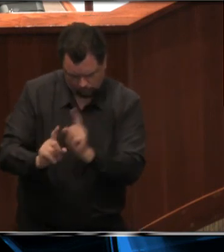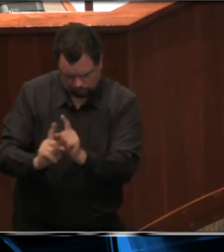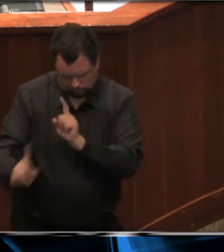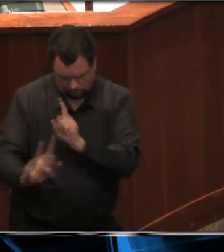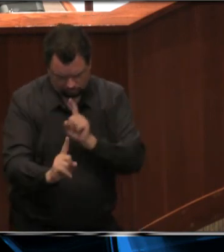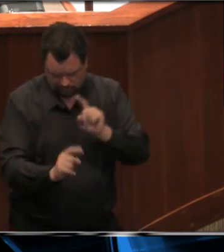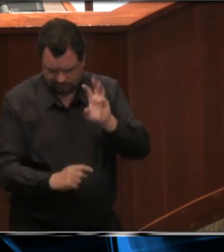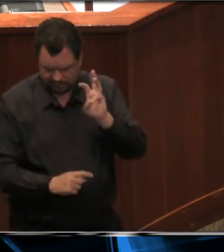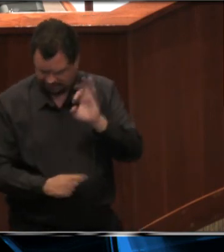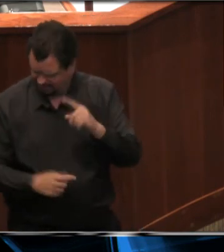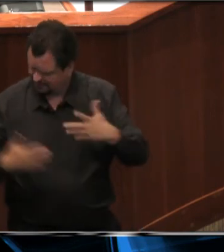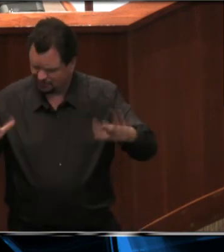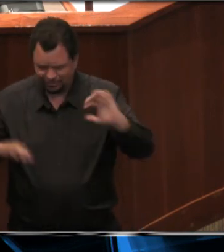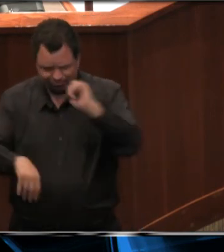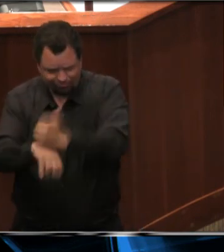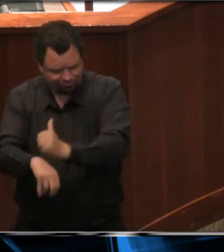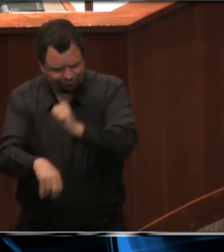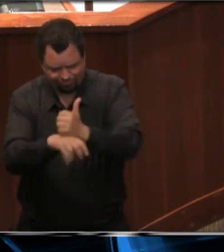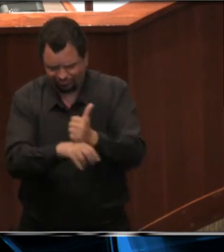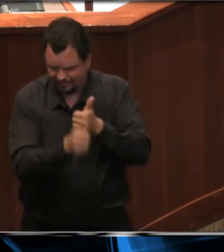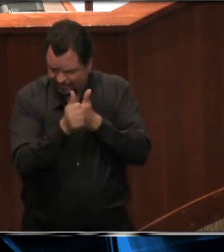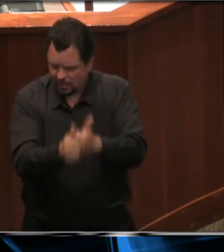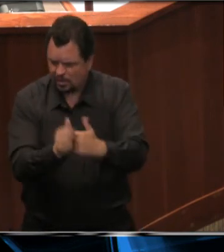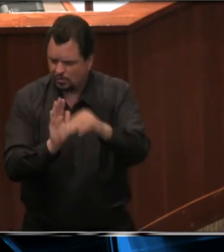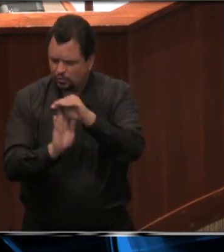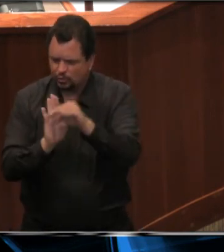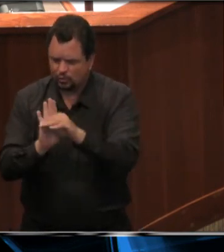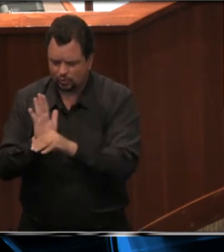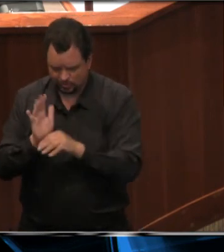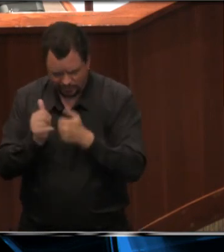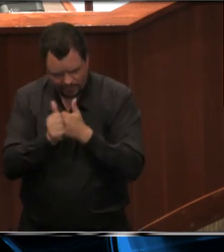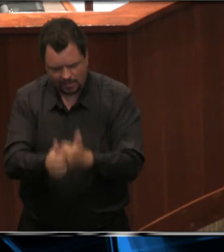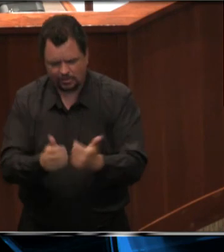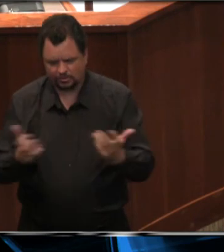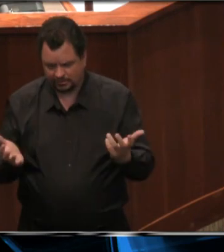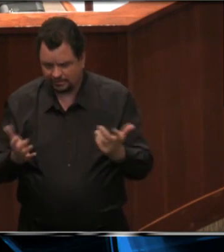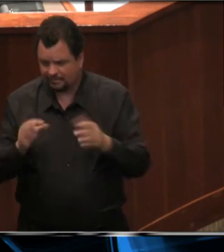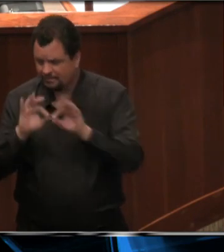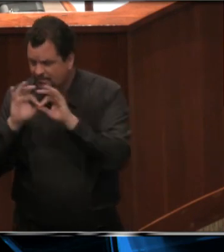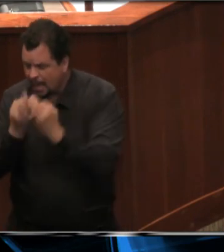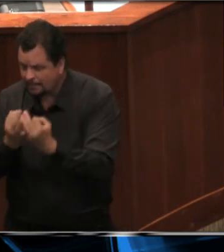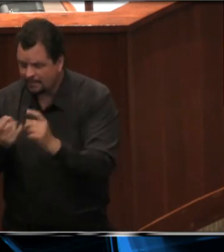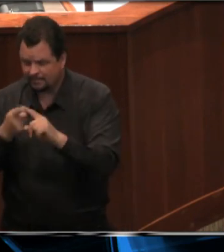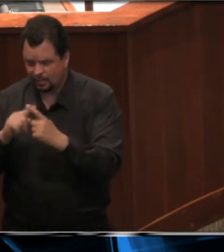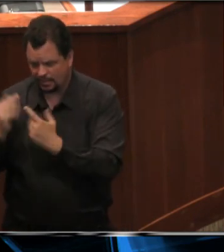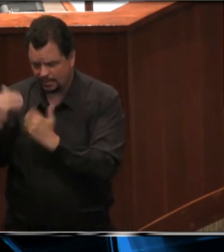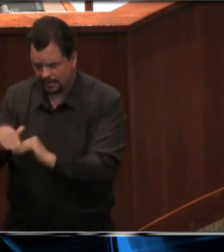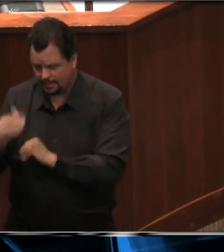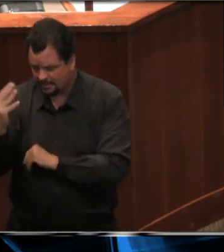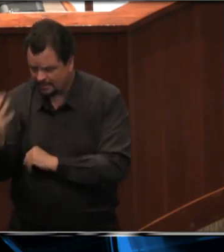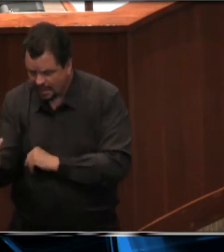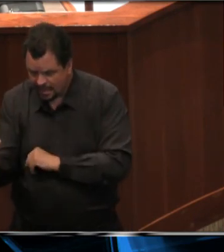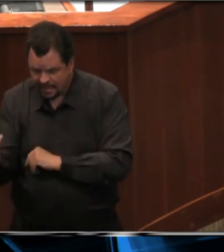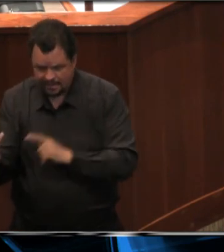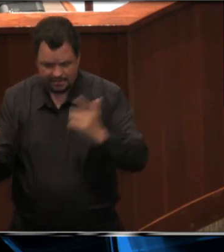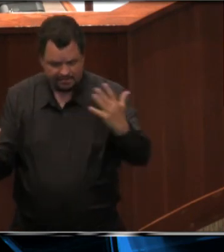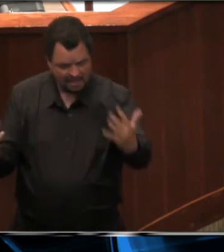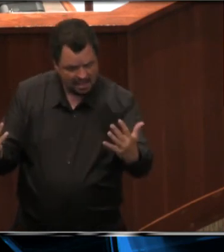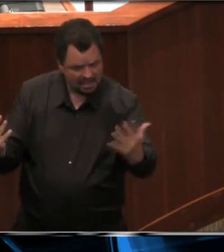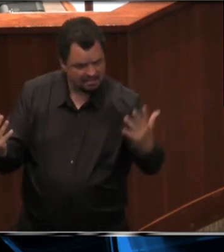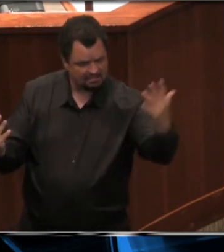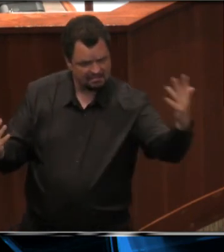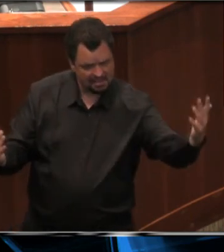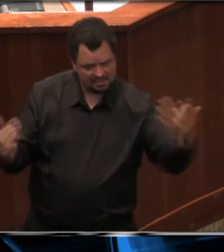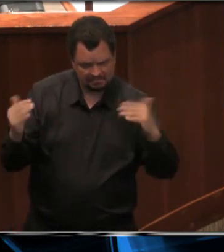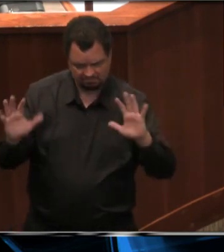consisting of five players per team, family and friends of 5 over here, family and friends of 5 over here,